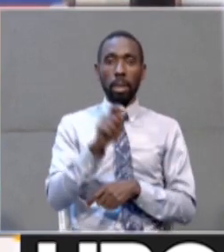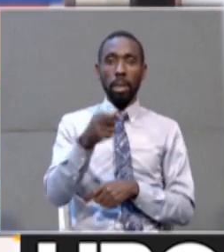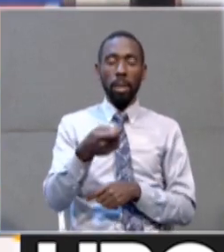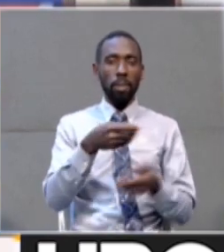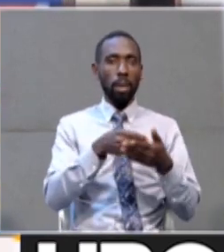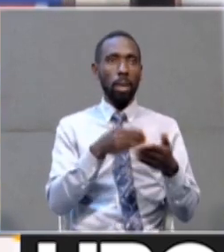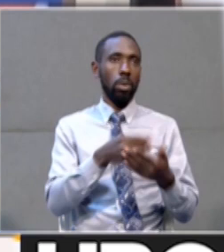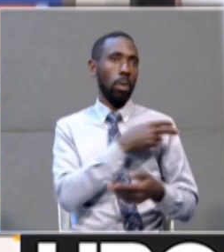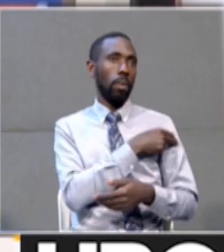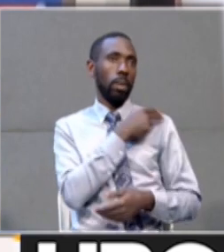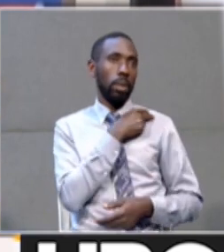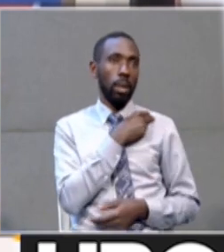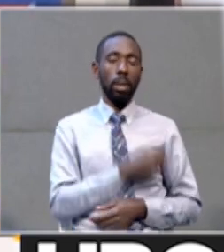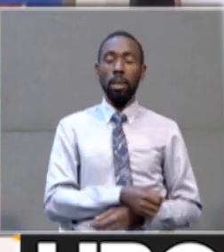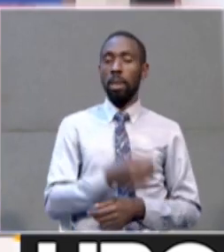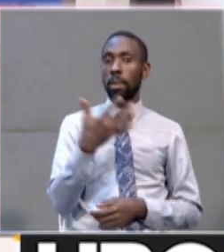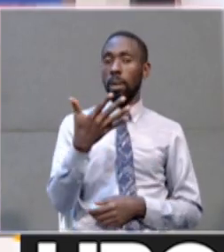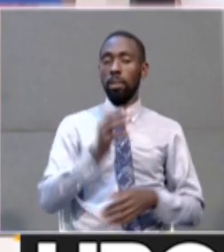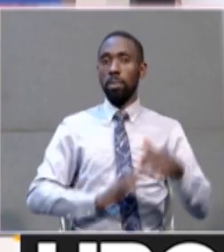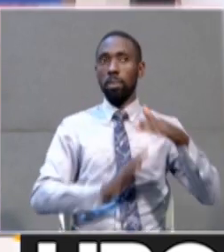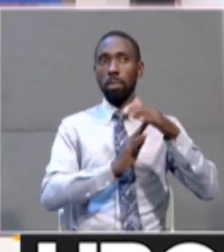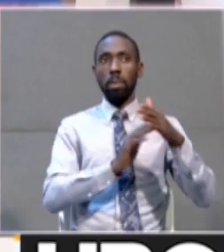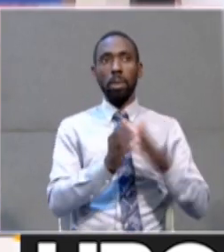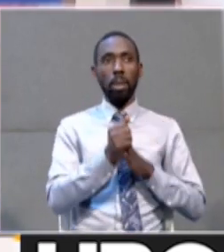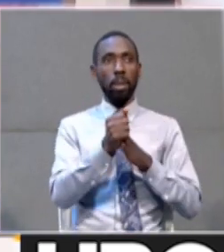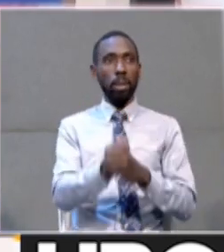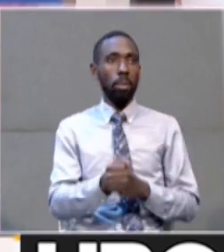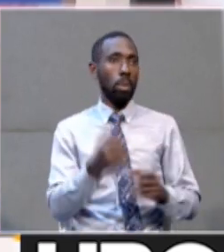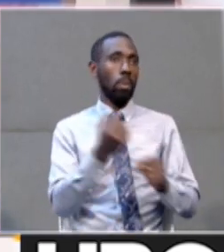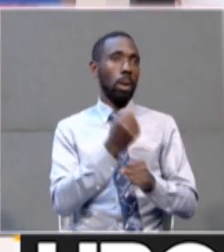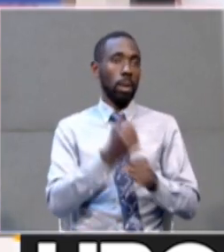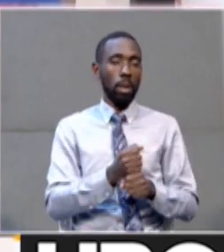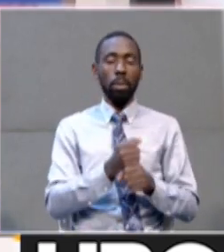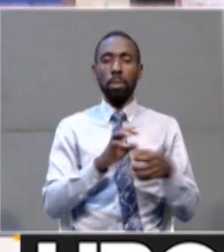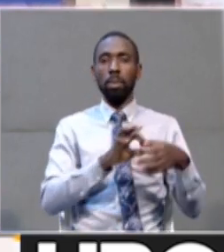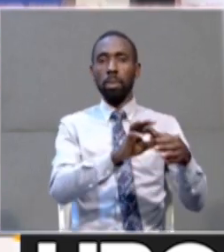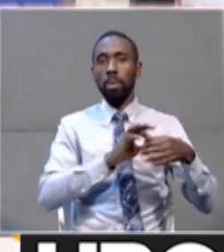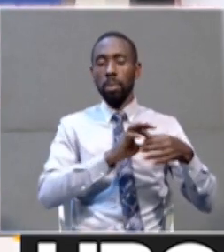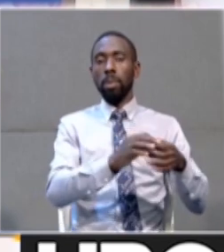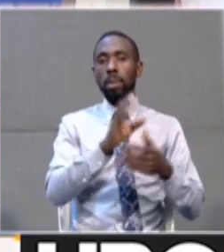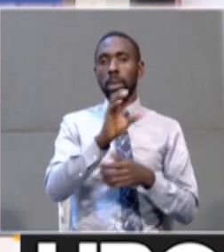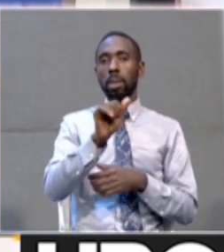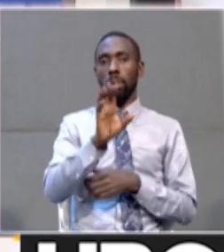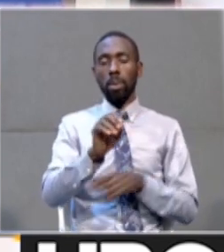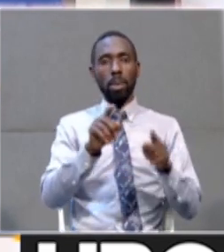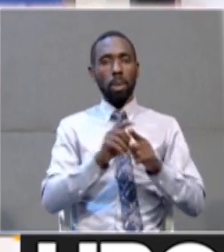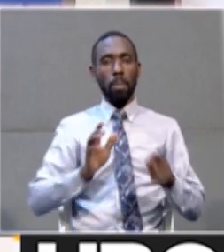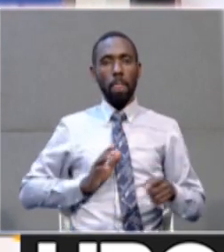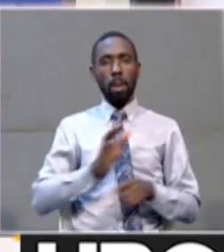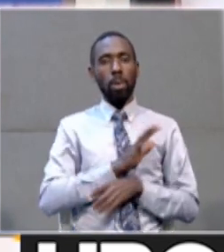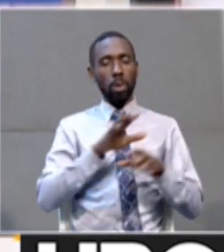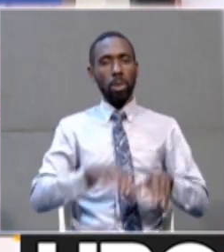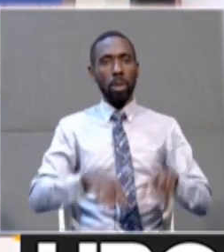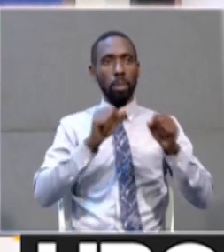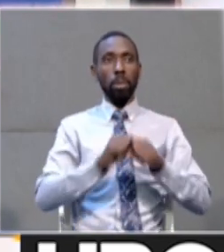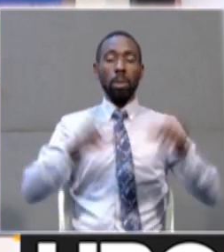diagnostic capacity and ensure proper management of TB and other lung diseases. Furthermore, the provision of the